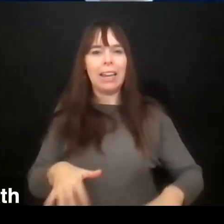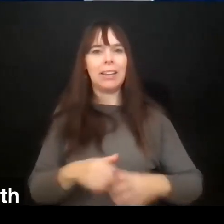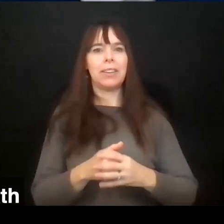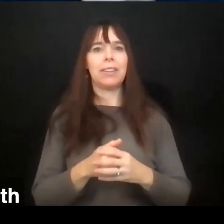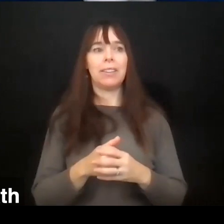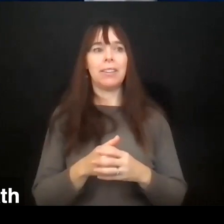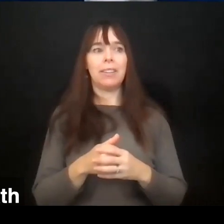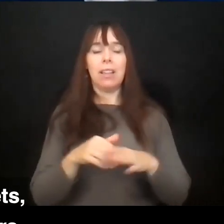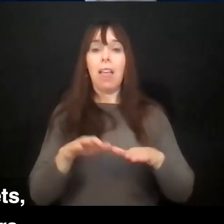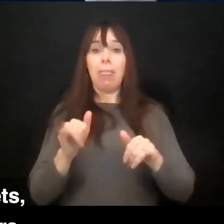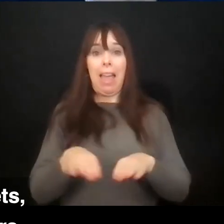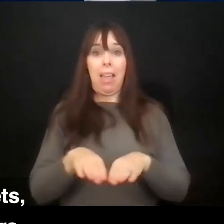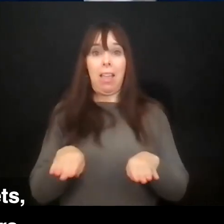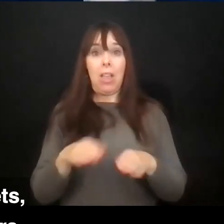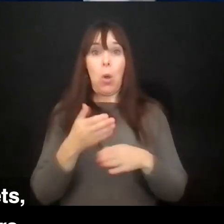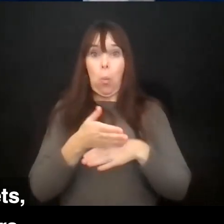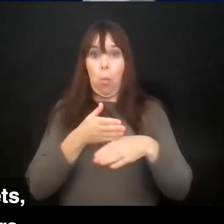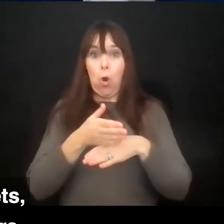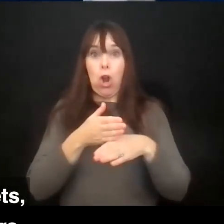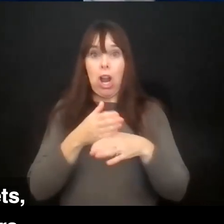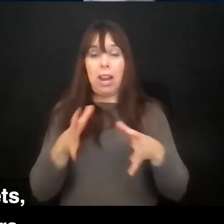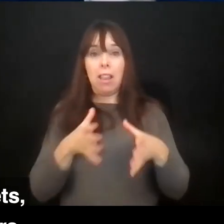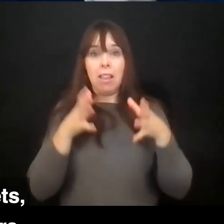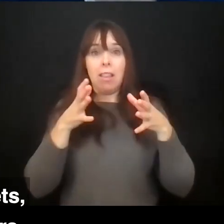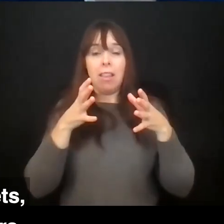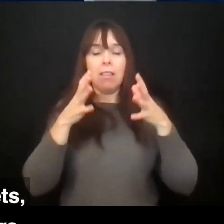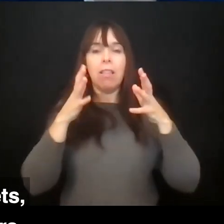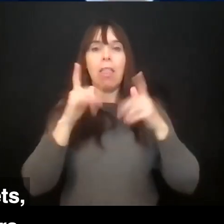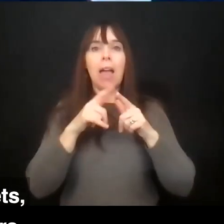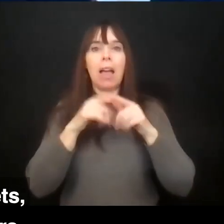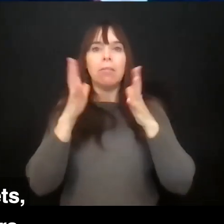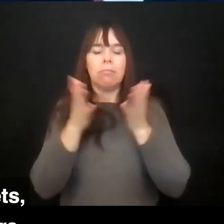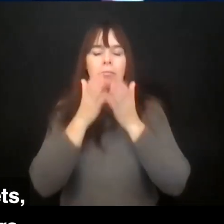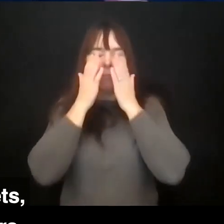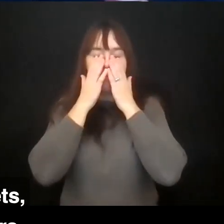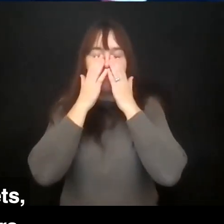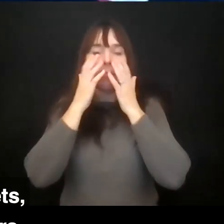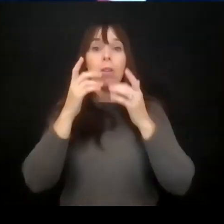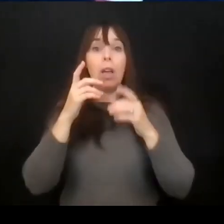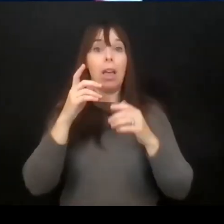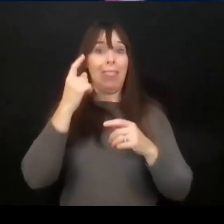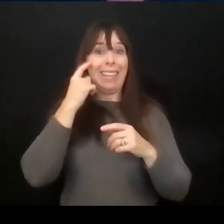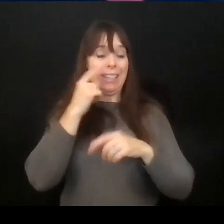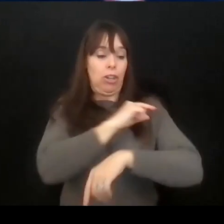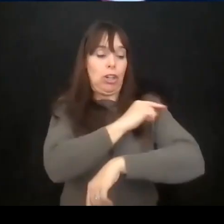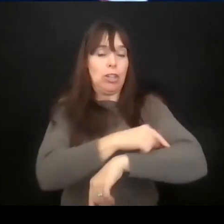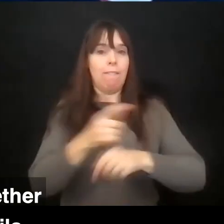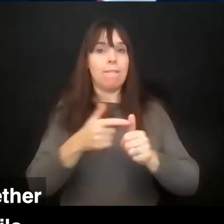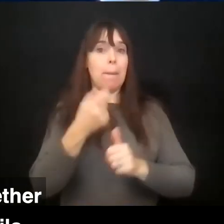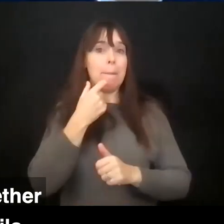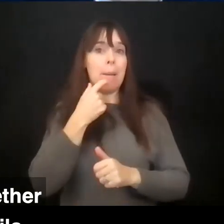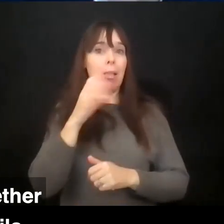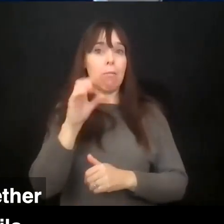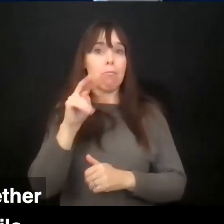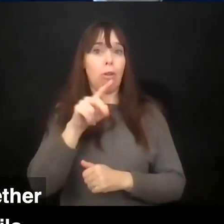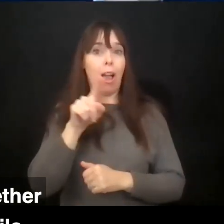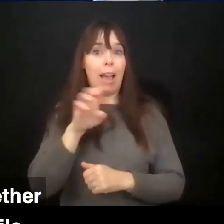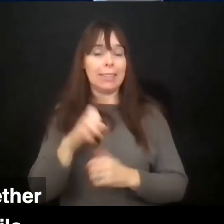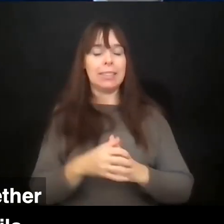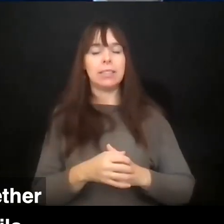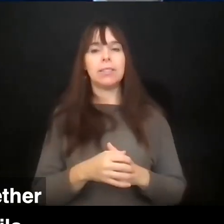is made of wood. She has copper sheets. These are bronze tears. She